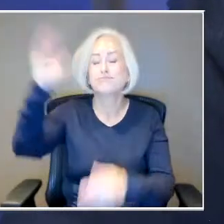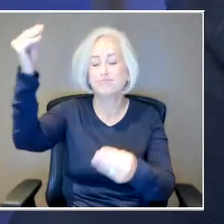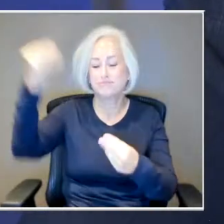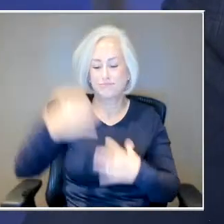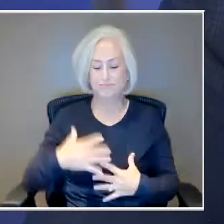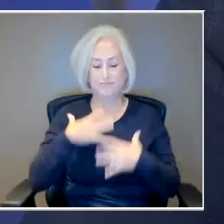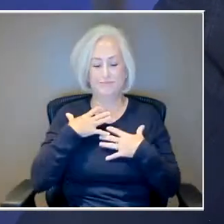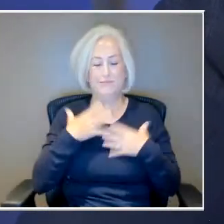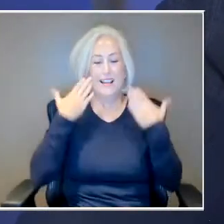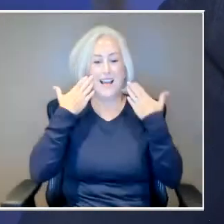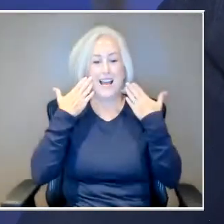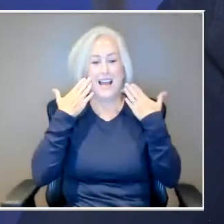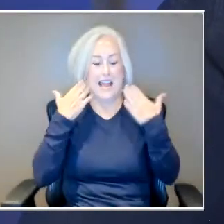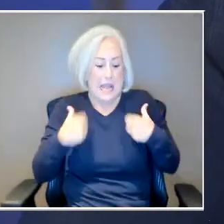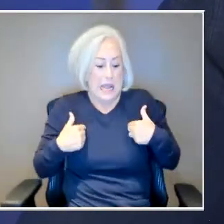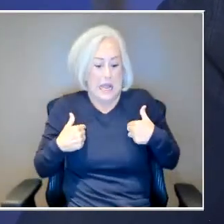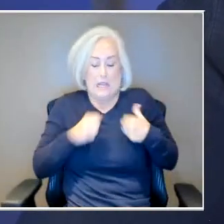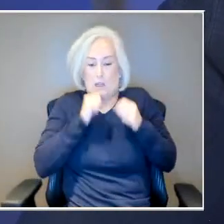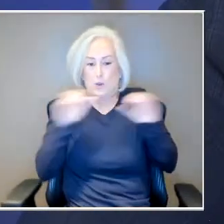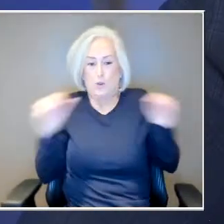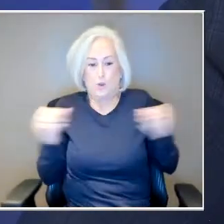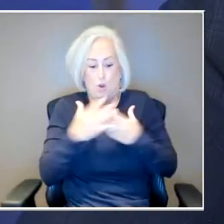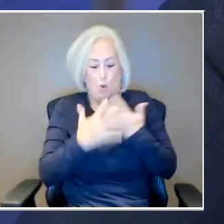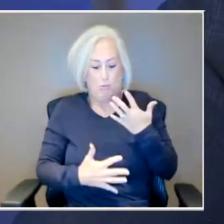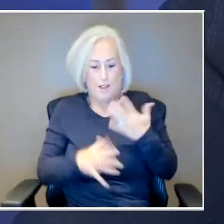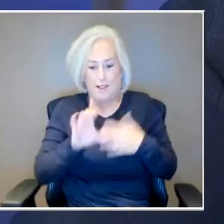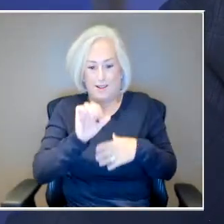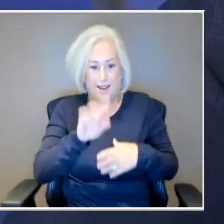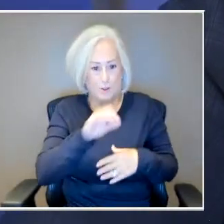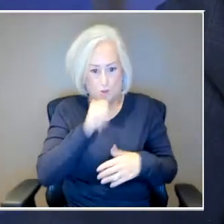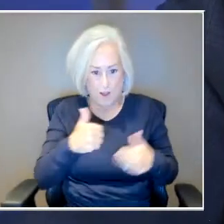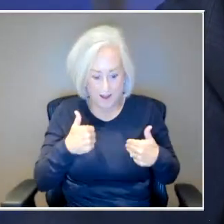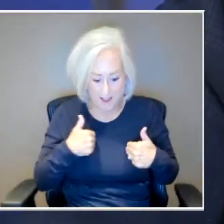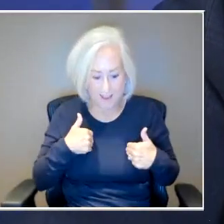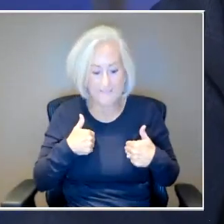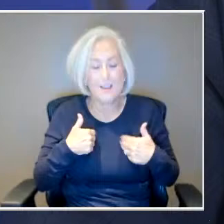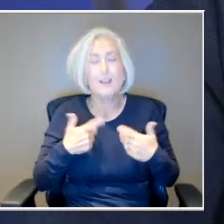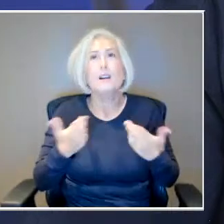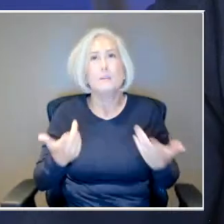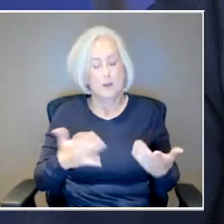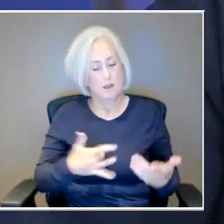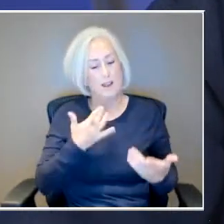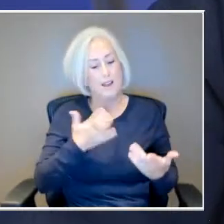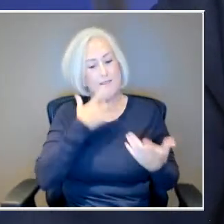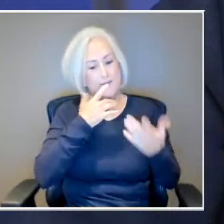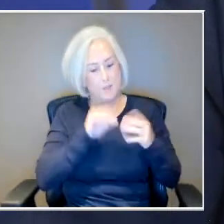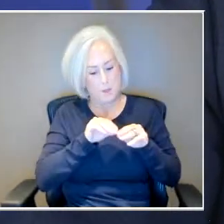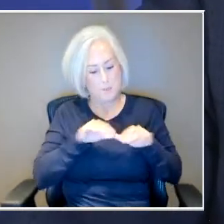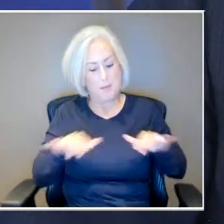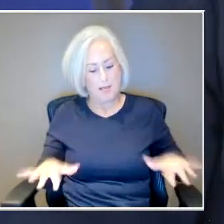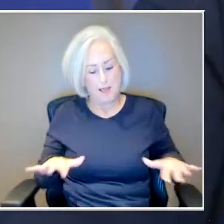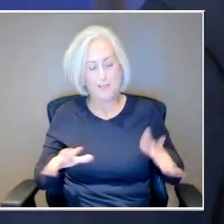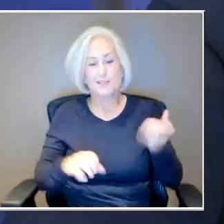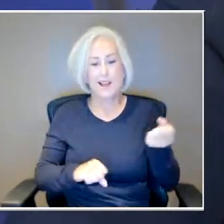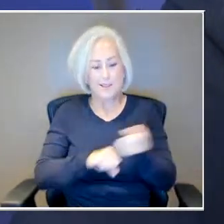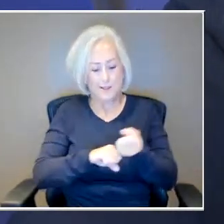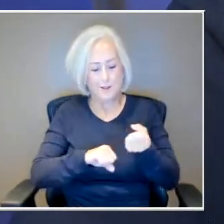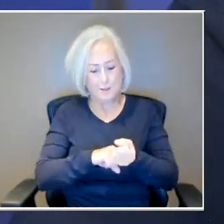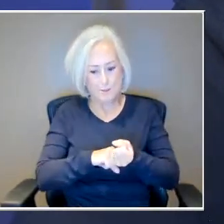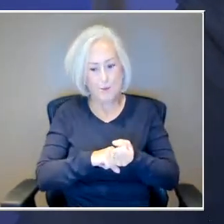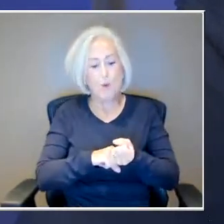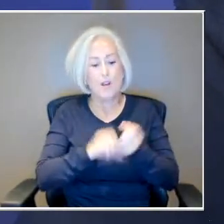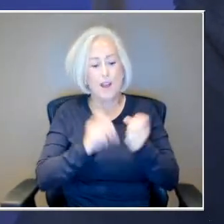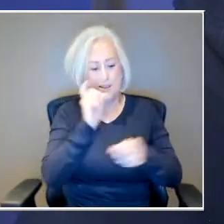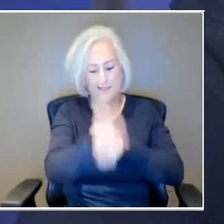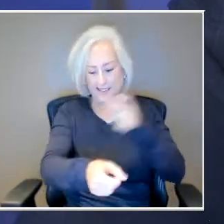I had no engagement. And, I'm just blessed that the support I was able to do, and we raised a lot of